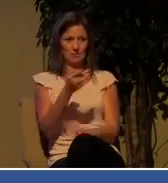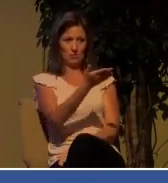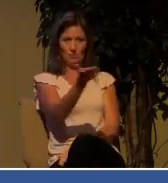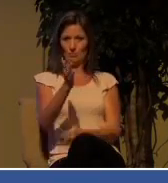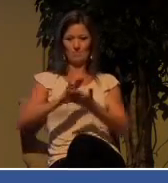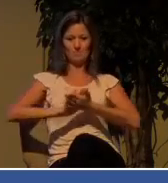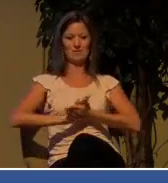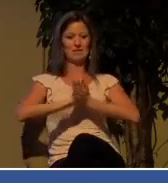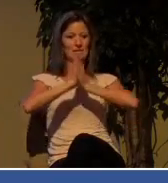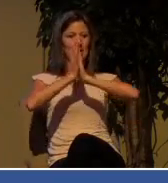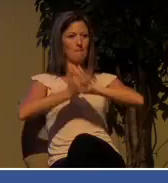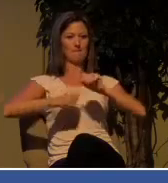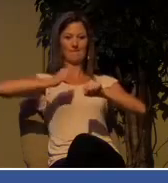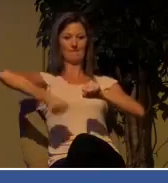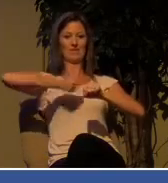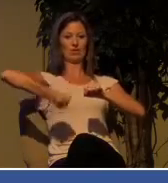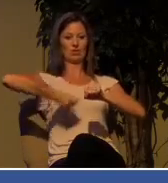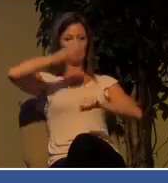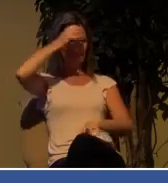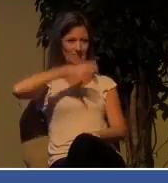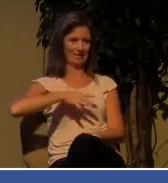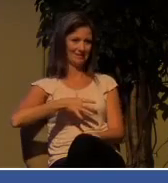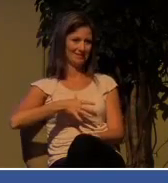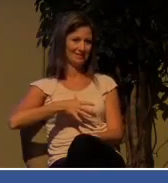fishers of men.